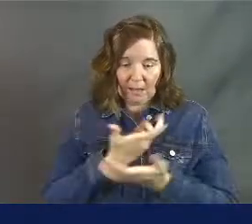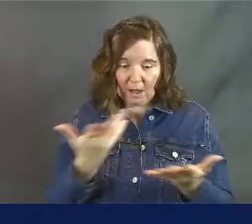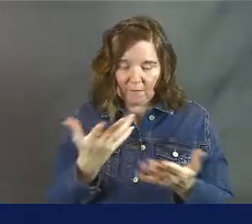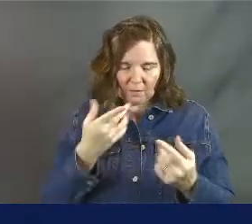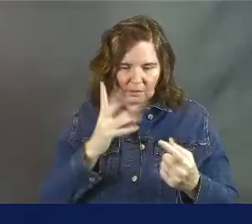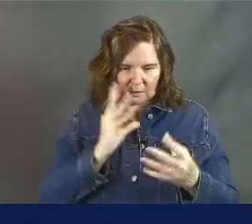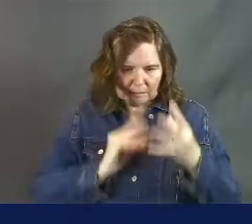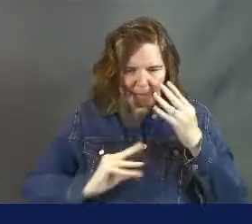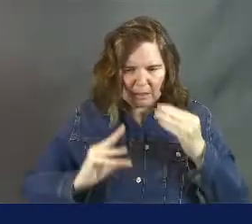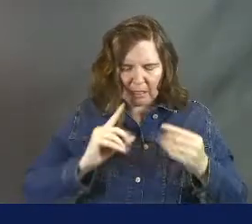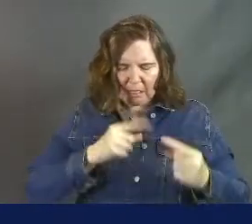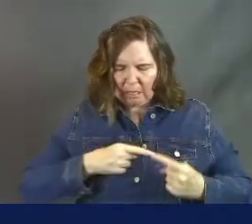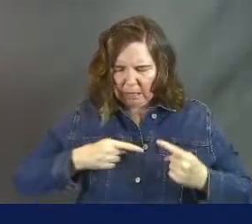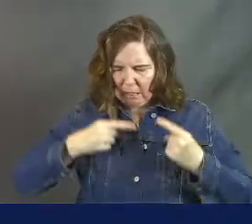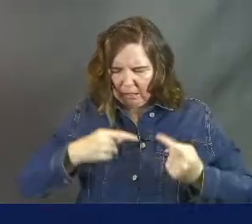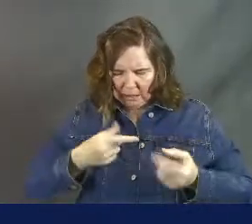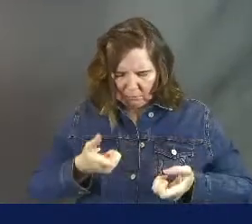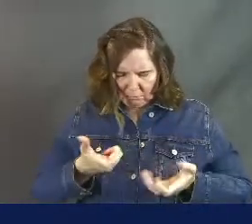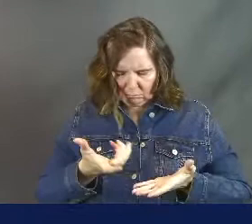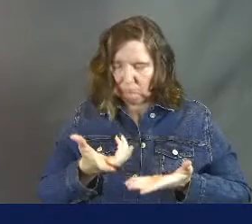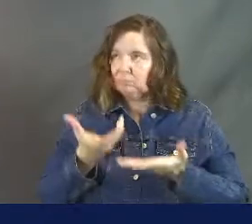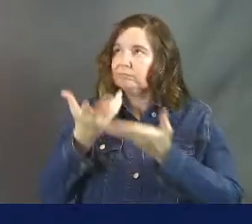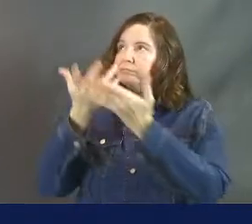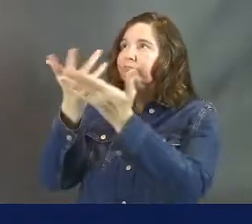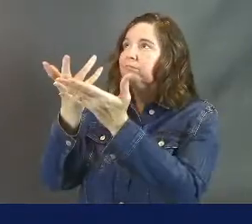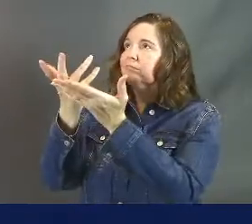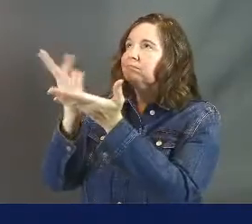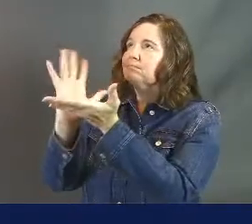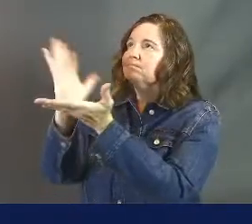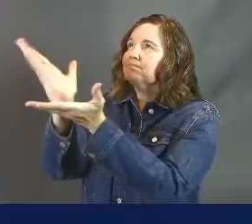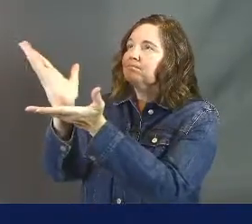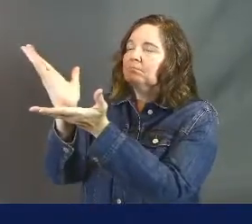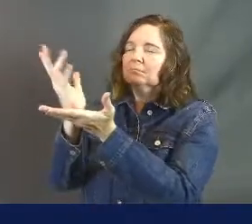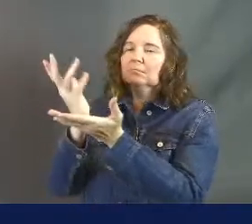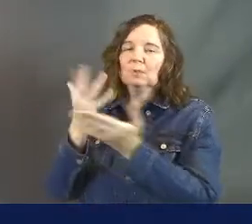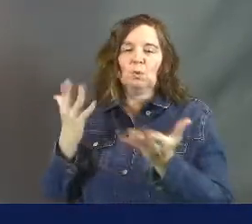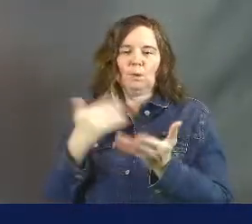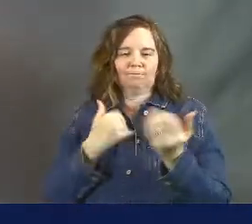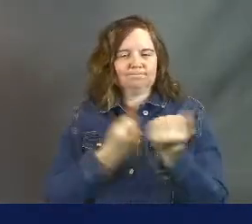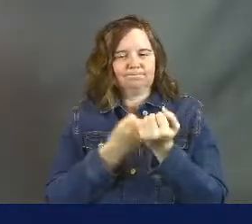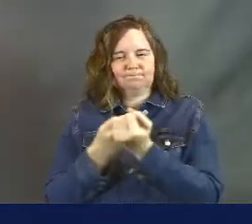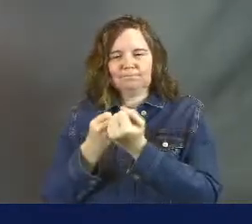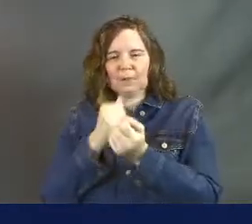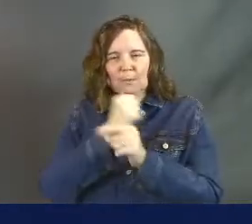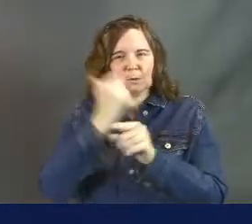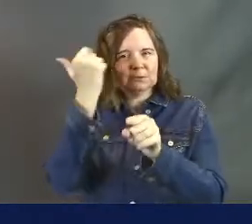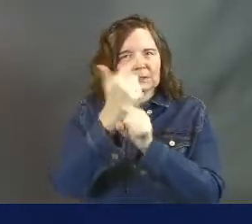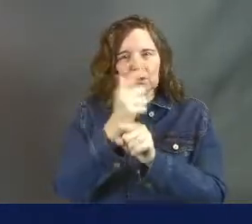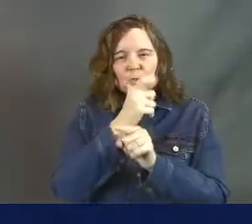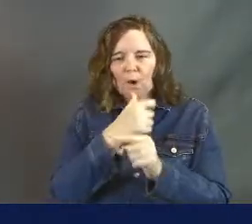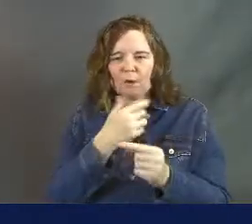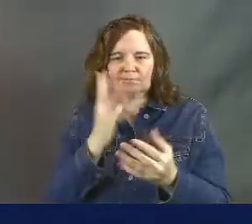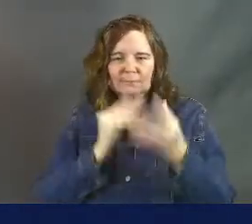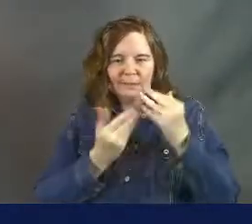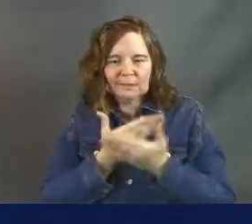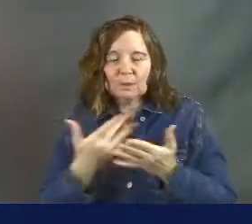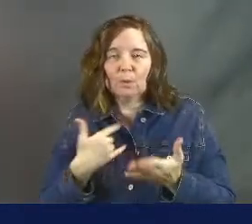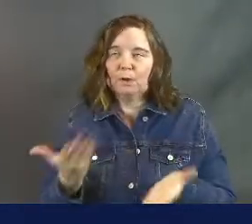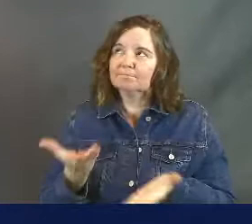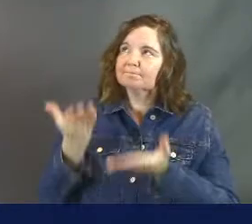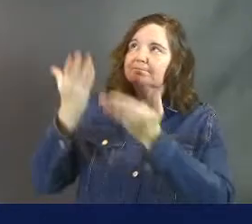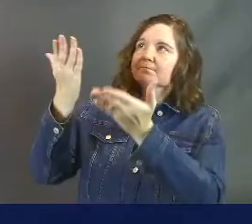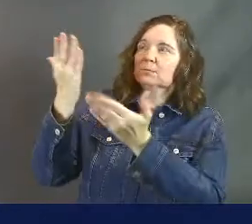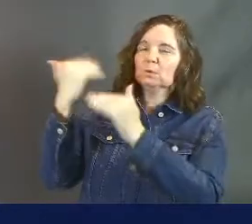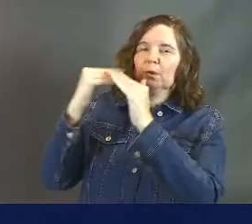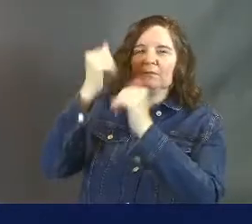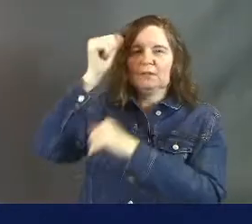that we are going through at the feet of Jesus. And so we want to do that today. We want to be here for our brothers and sisters who have prayer requests, who are going through stuff. And we want to lift these requests up to